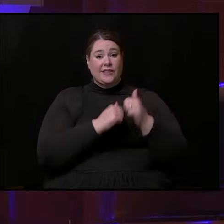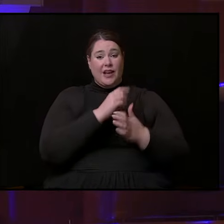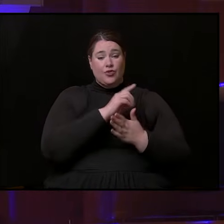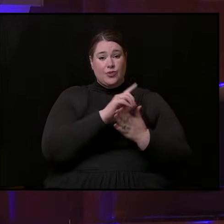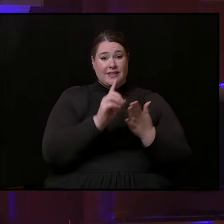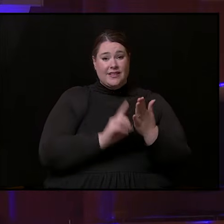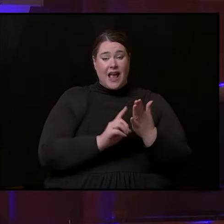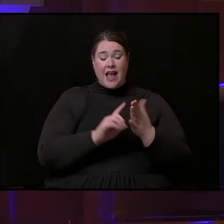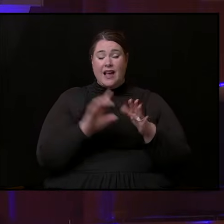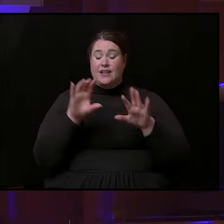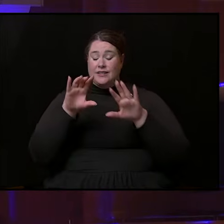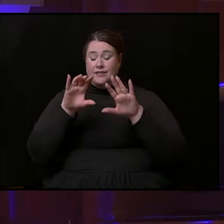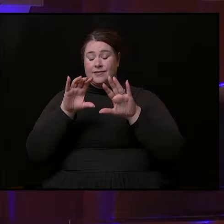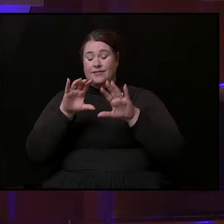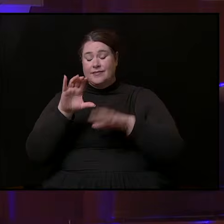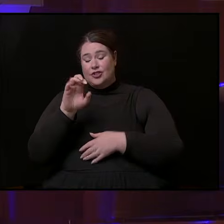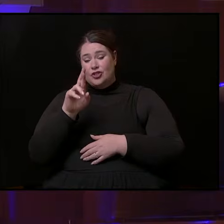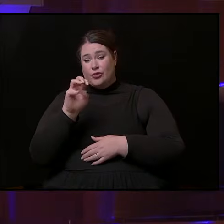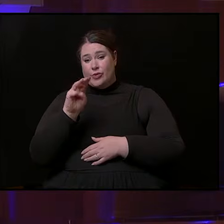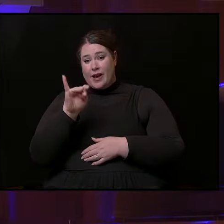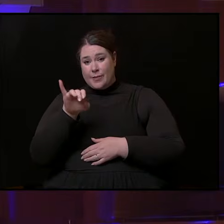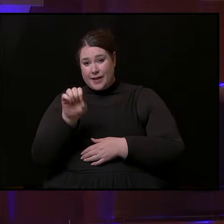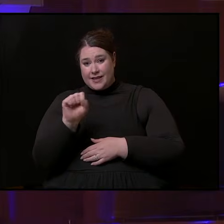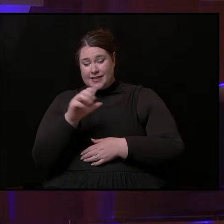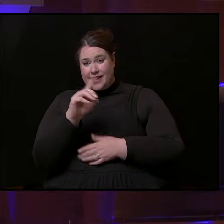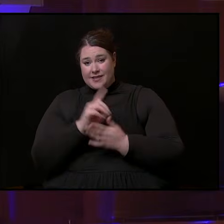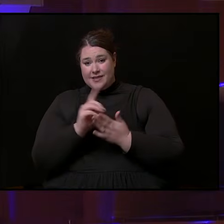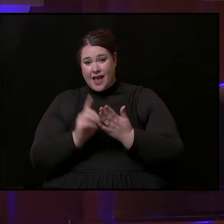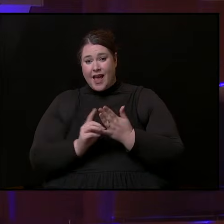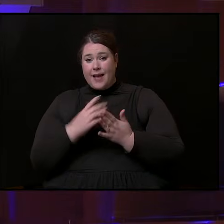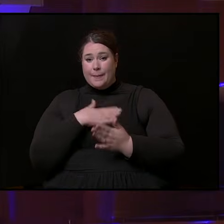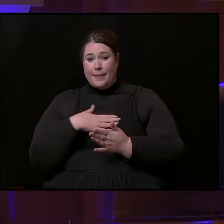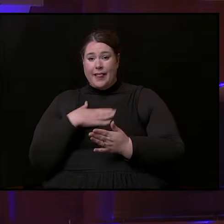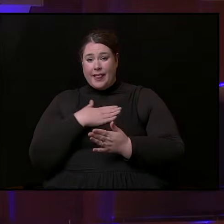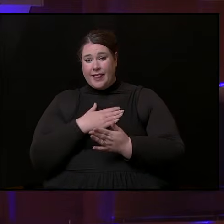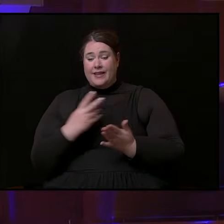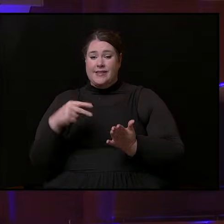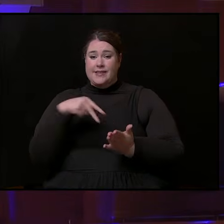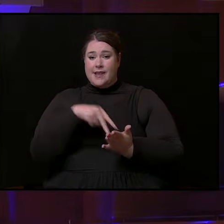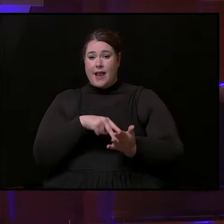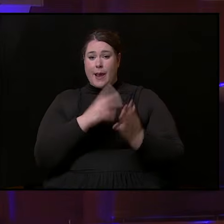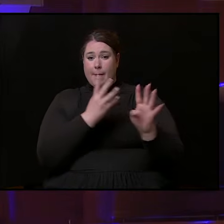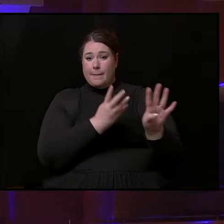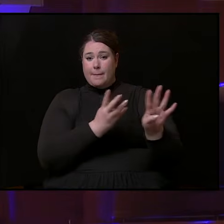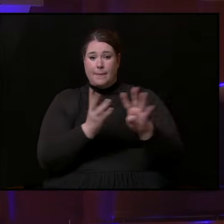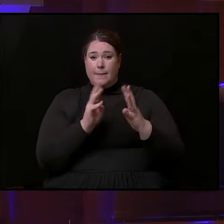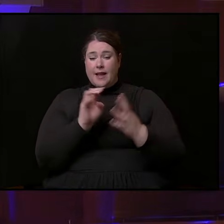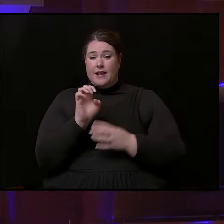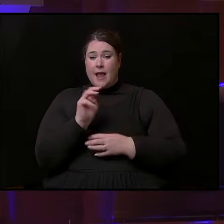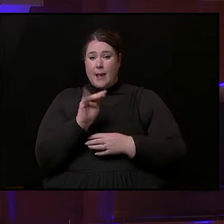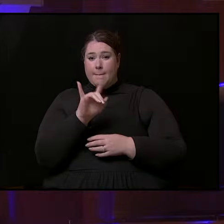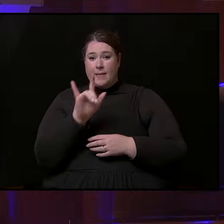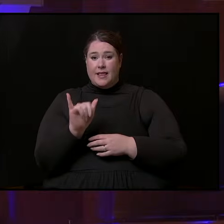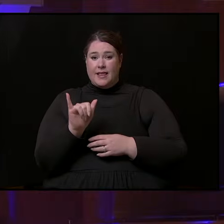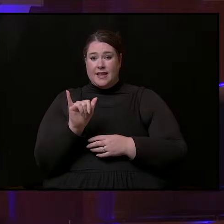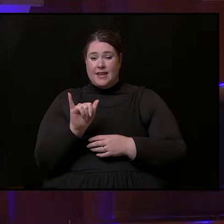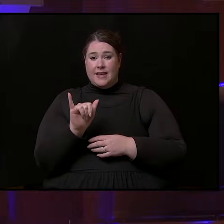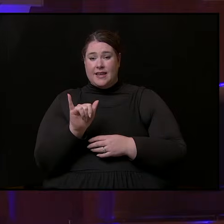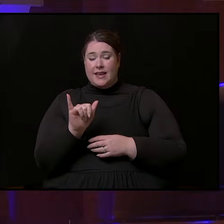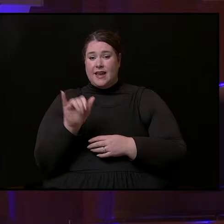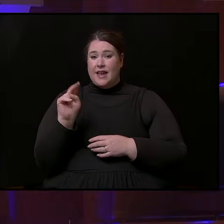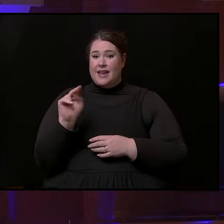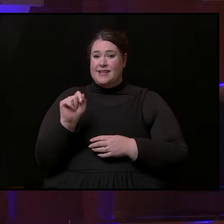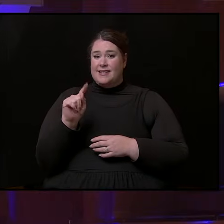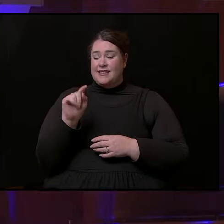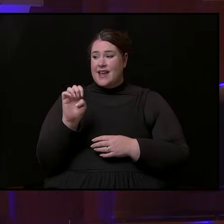Ceramics, and Drawing please come forward as instructed by the usher? And will Emily Momahara, Chair, and Nate Larson,